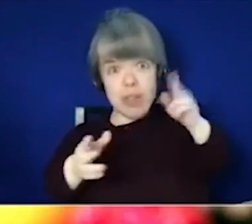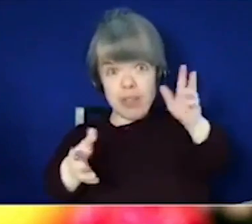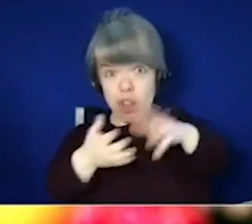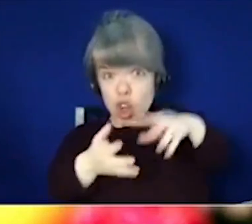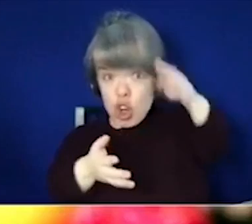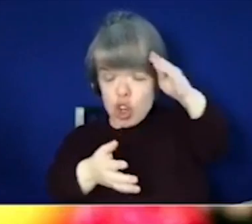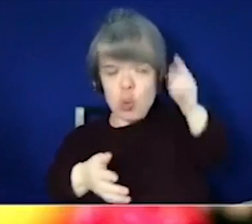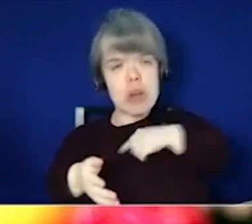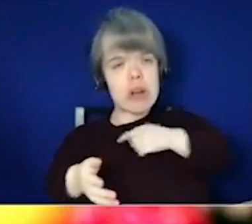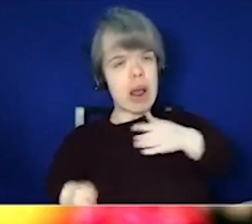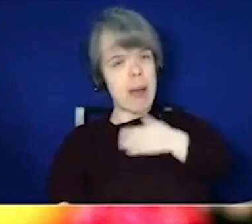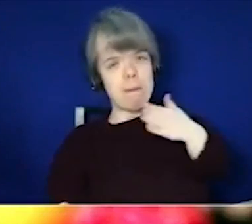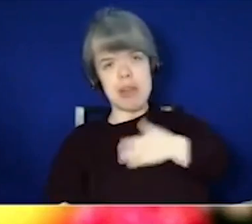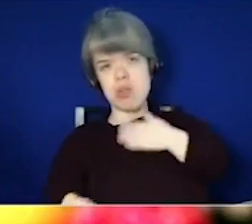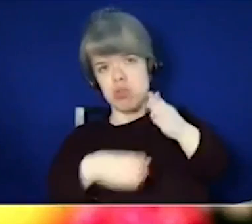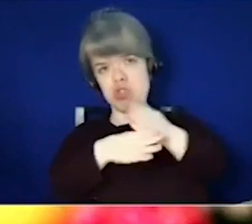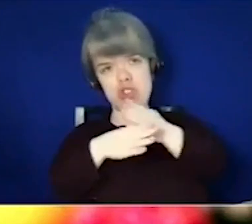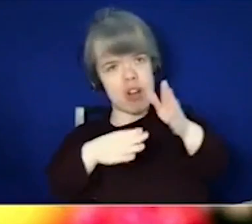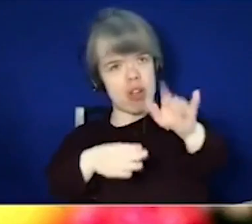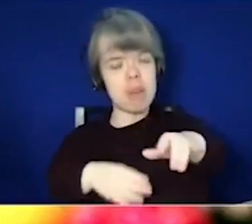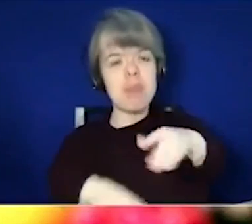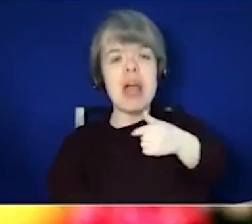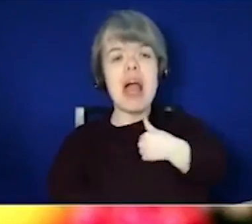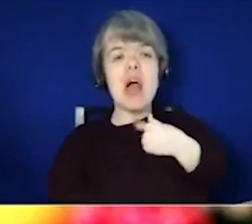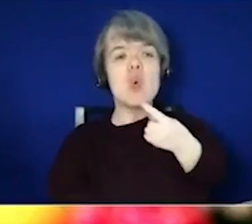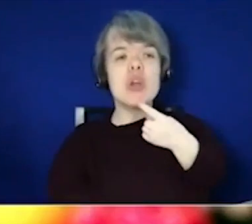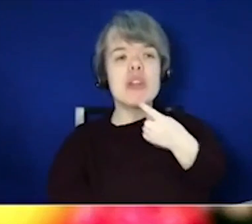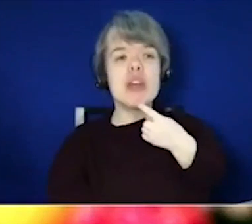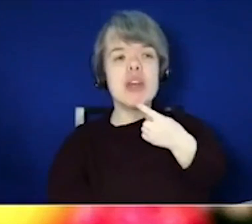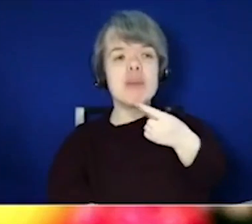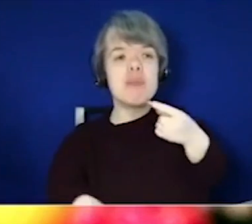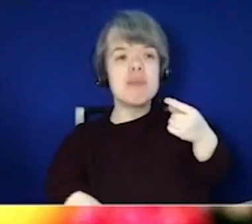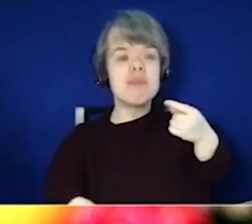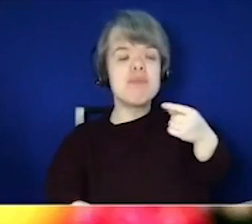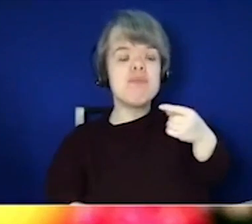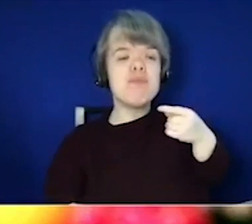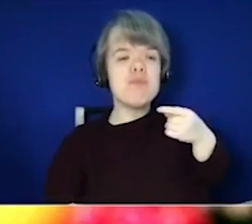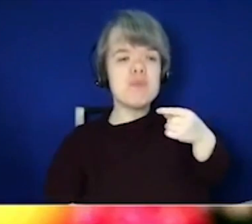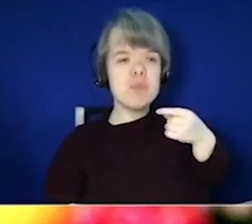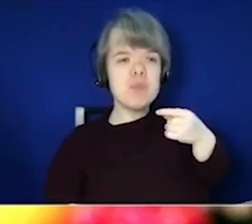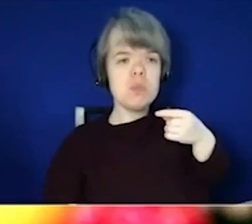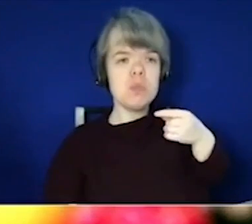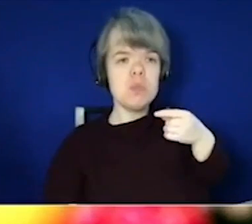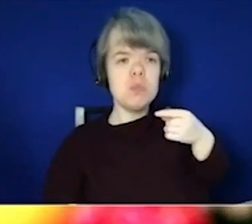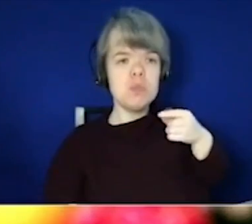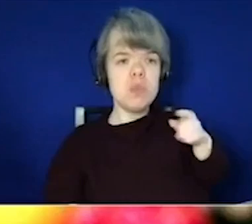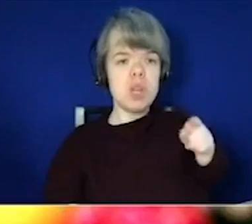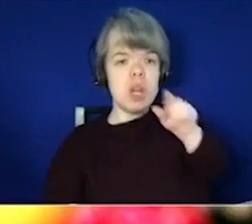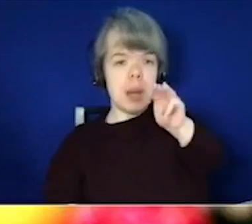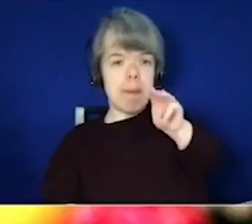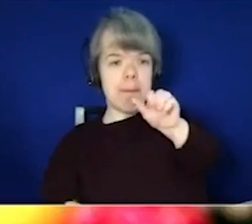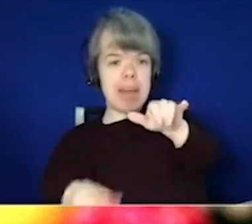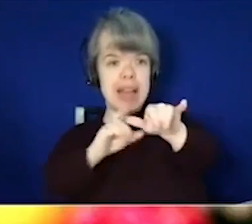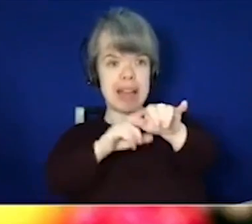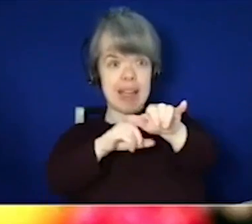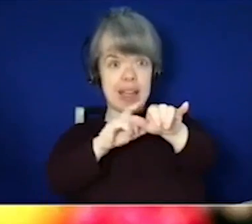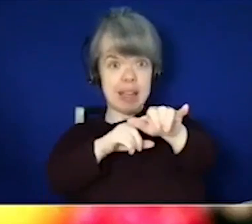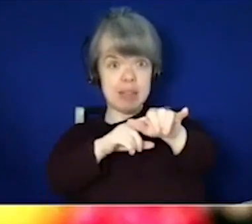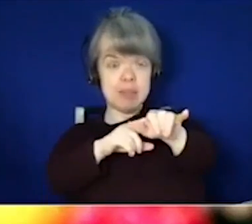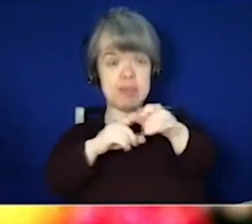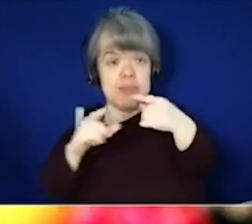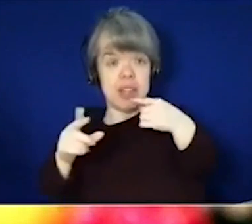hope you're having a wonderful Monday so far, and thanks for the question. So it's a great question and suggestion, and something that we're actively working on, because we want to be